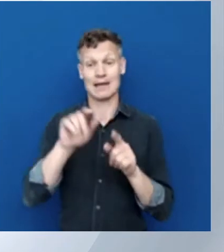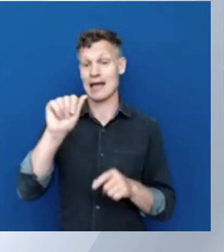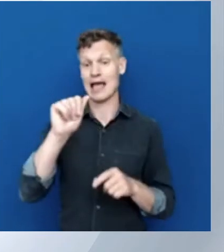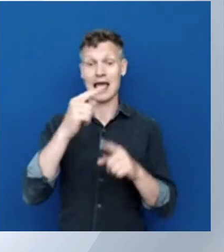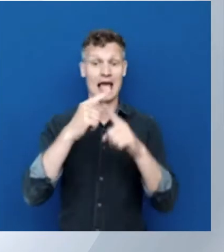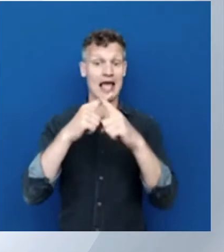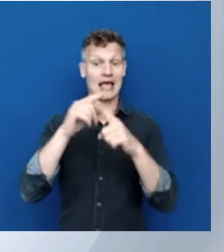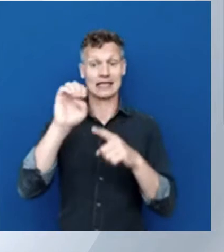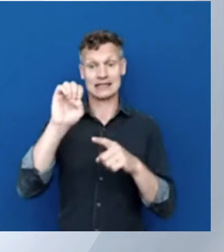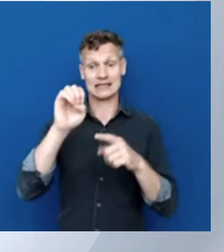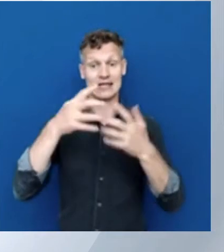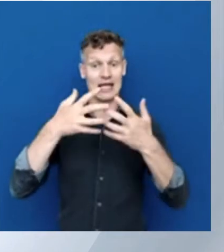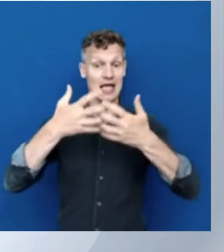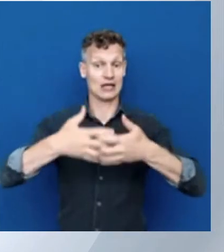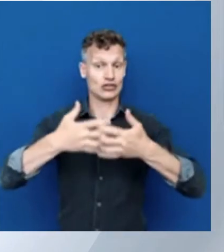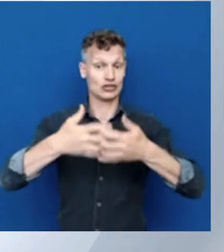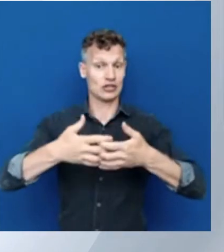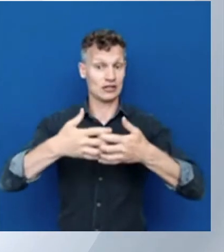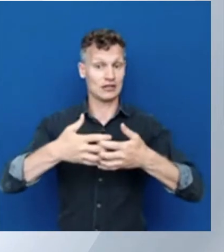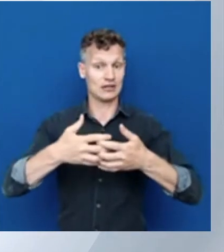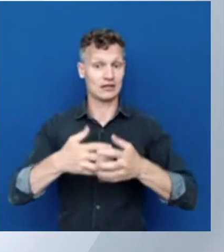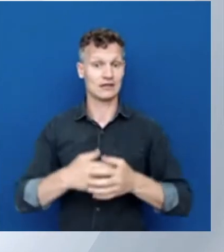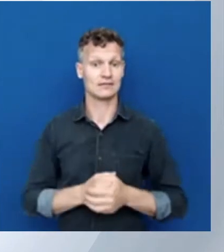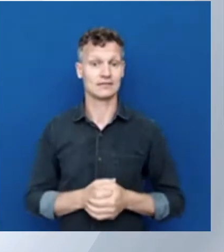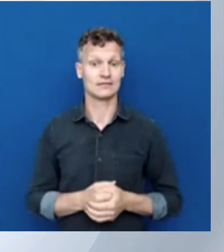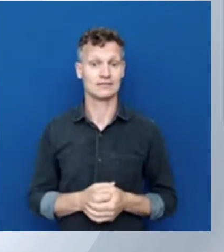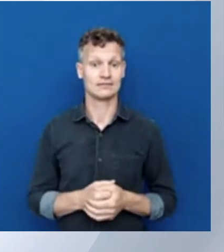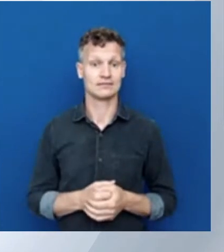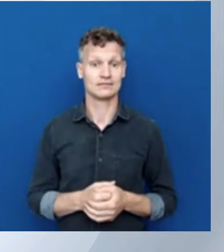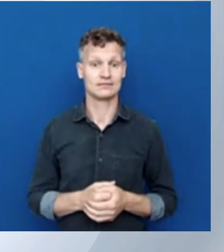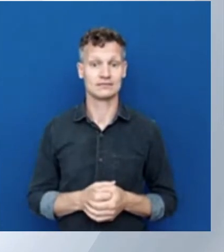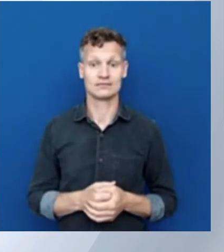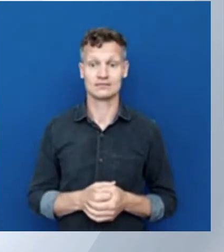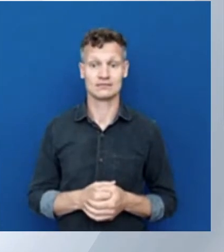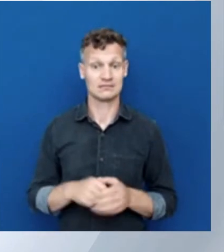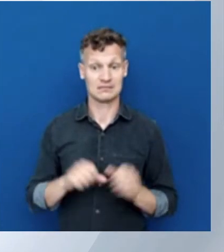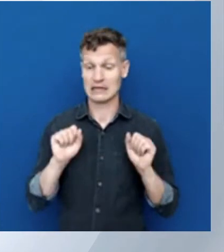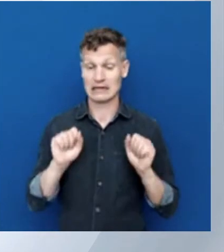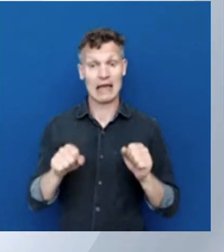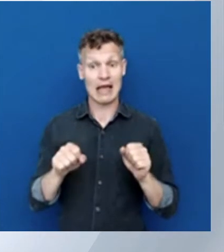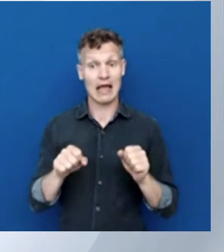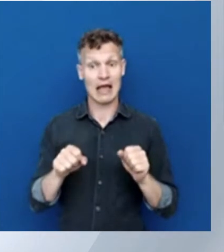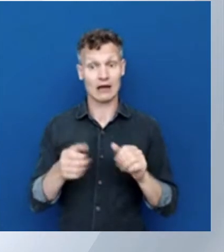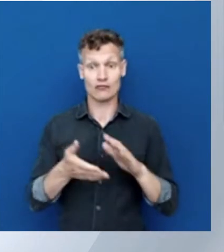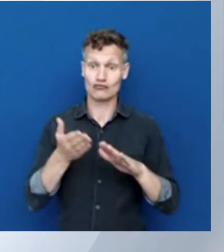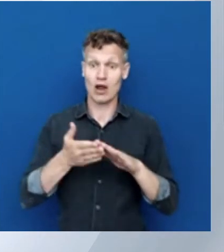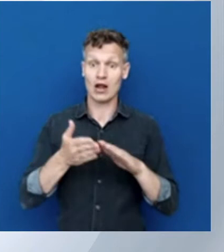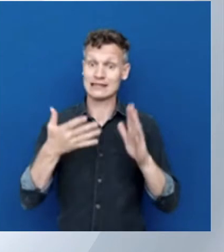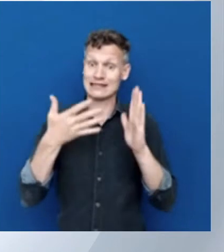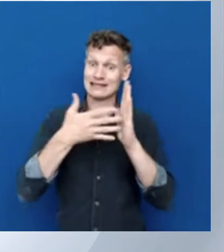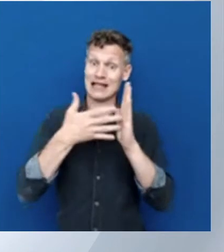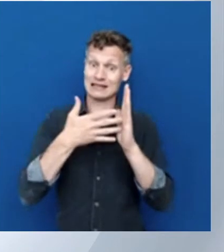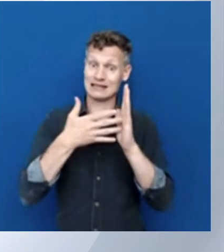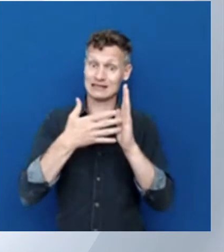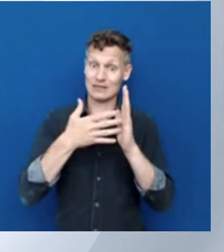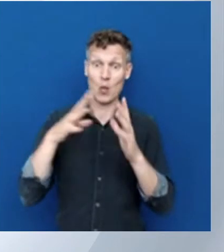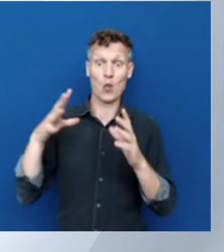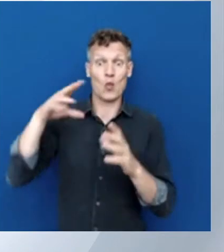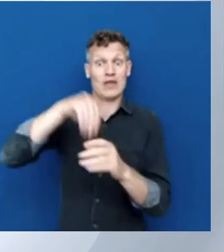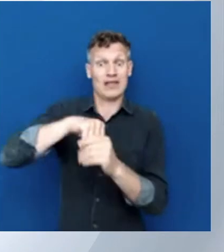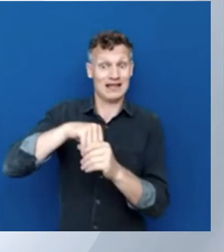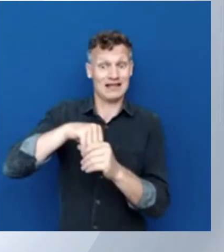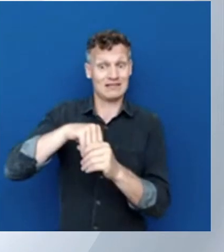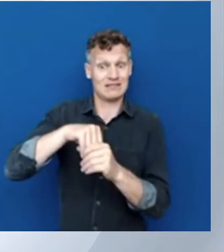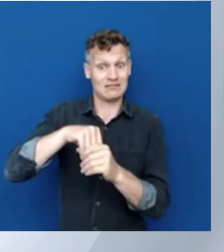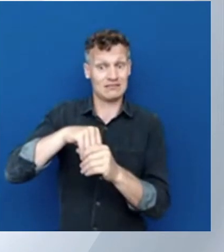and I can go run tests actually inside there. So we're going to run tests against that page, and it should actually run.